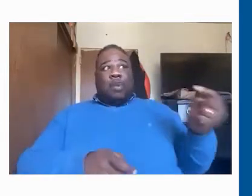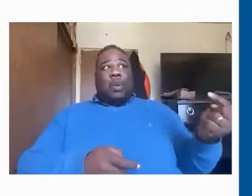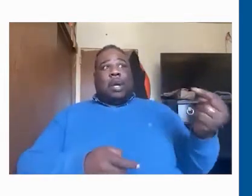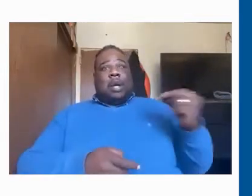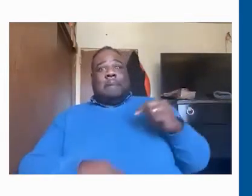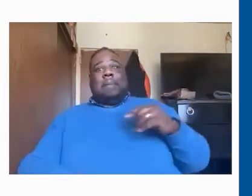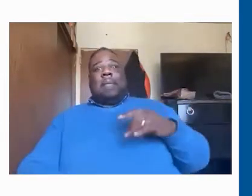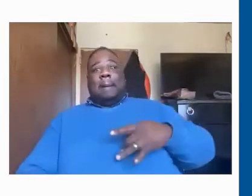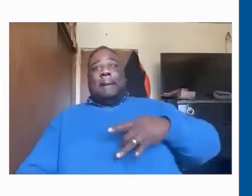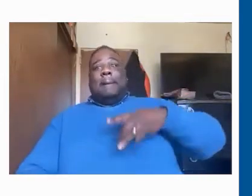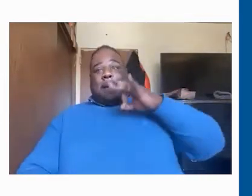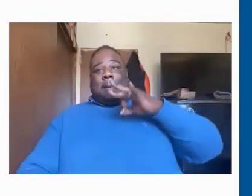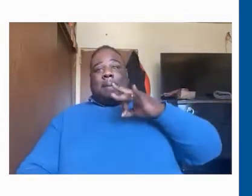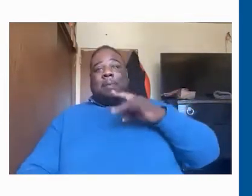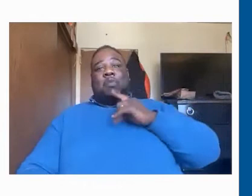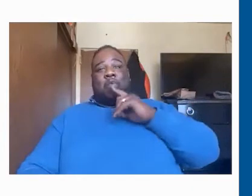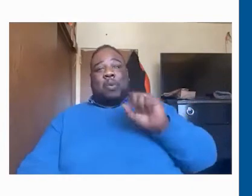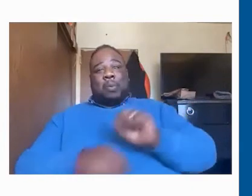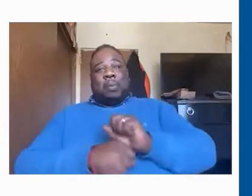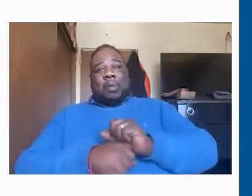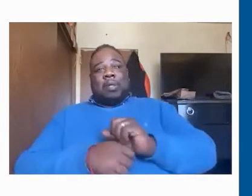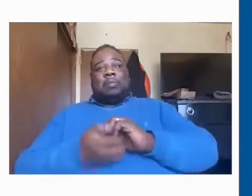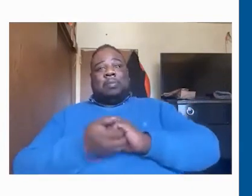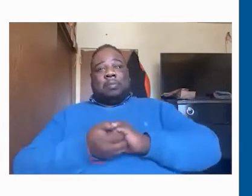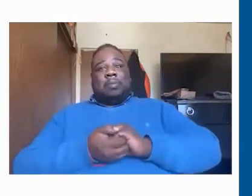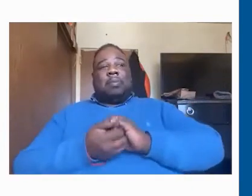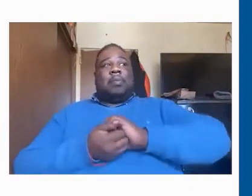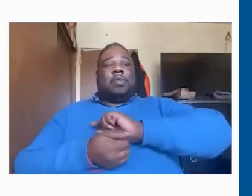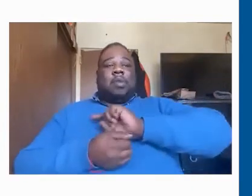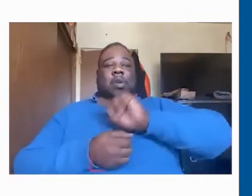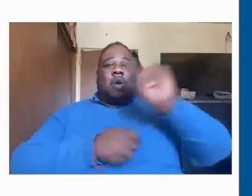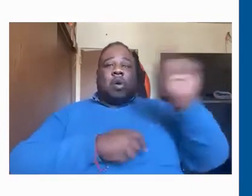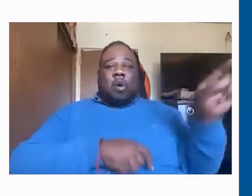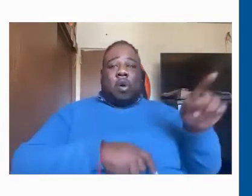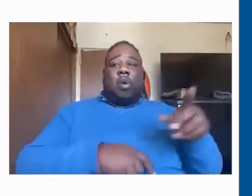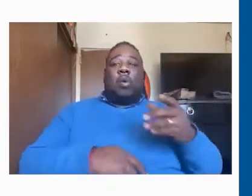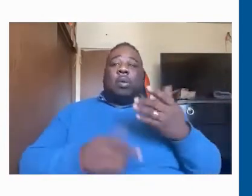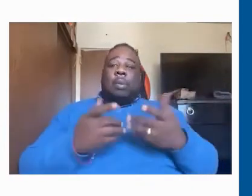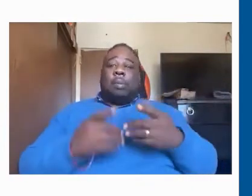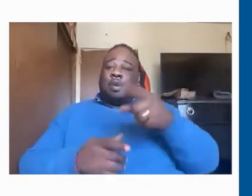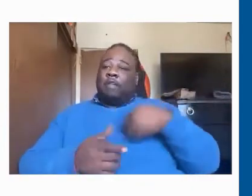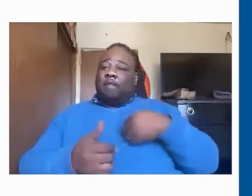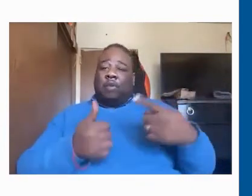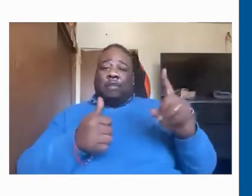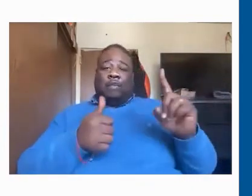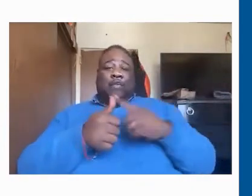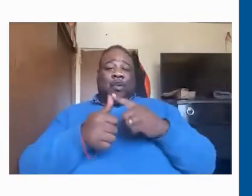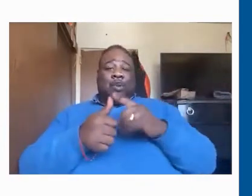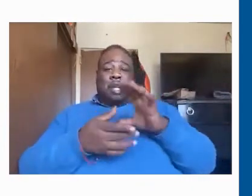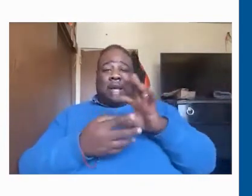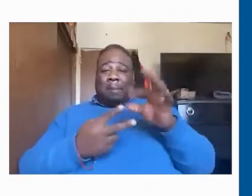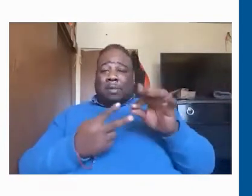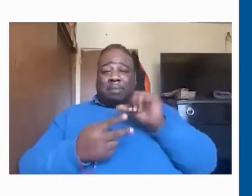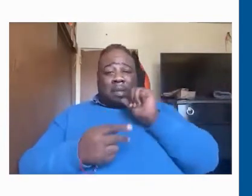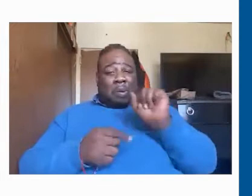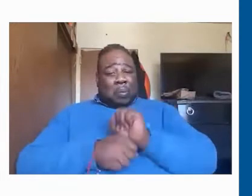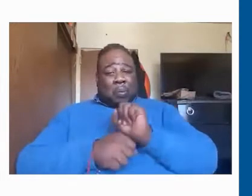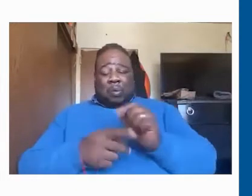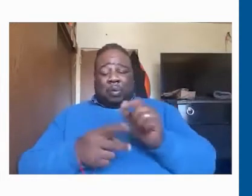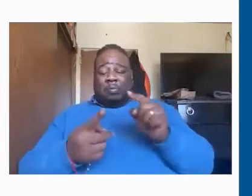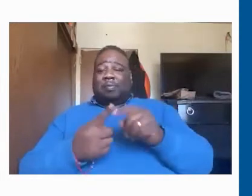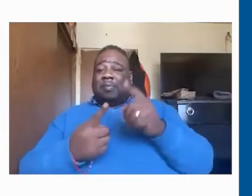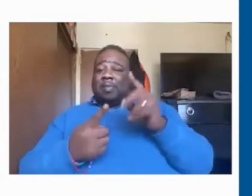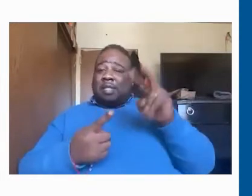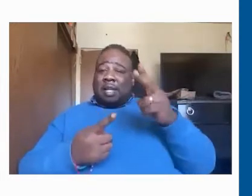third option sometimes, but really thinking that through. And, those are important things to think about. For people